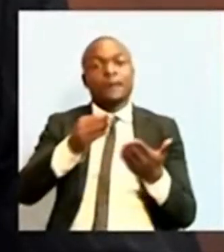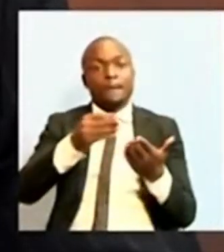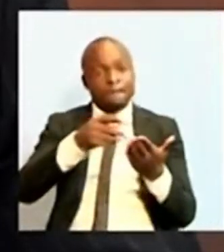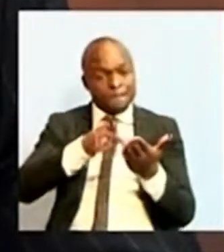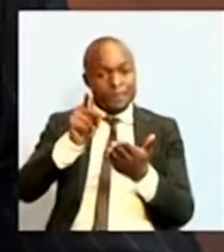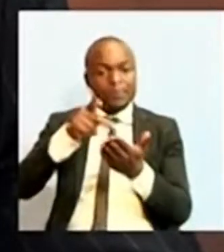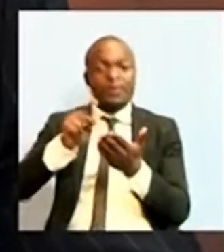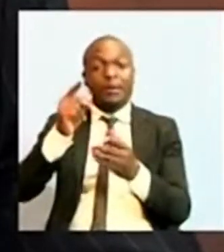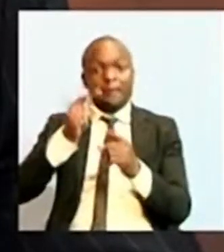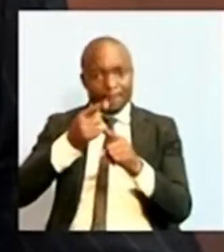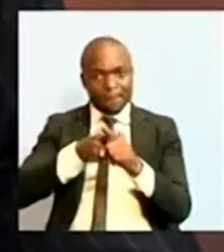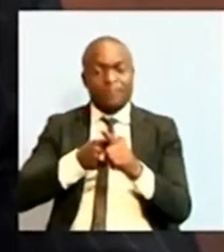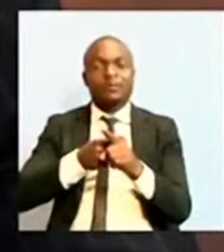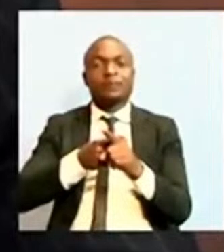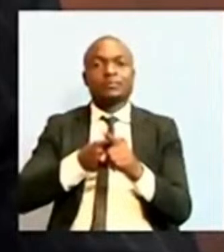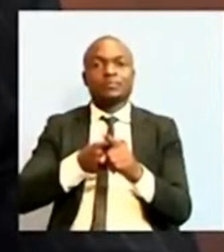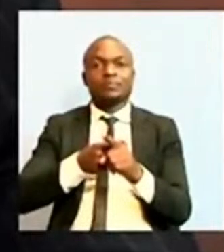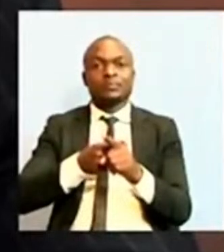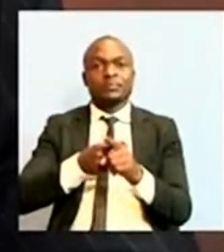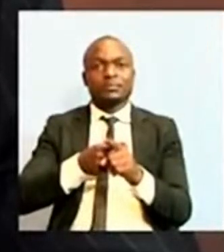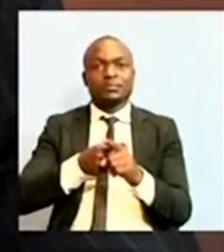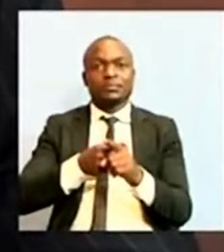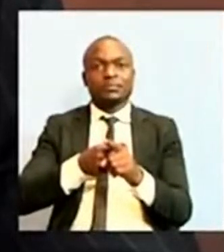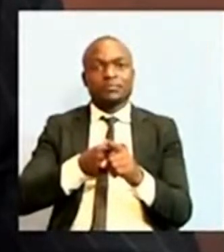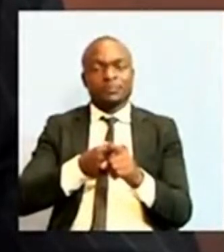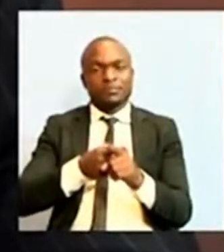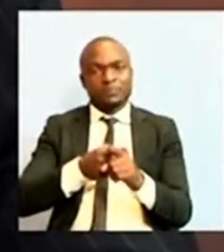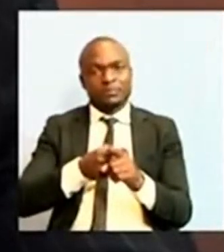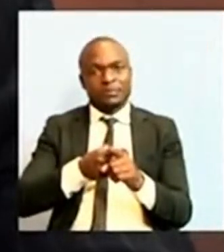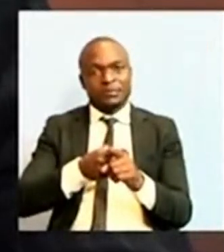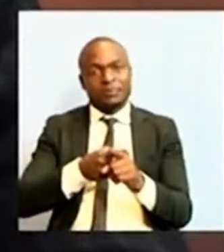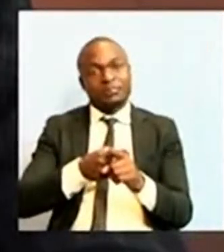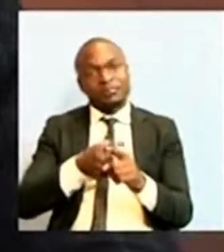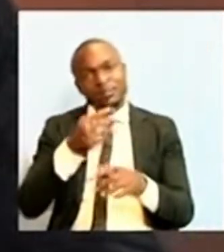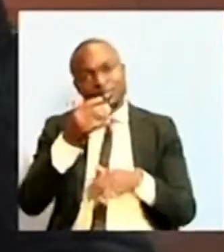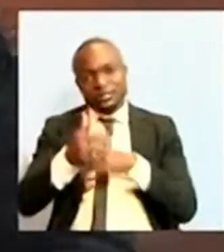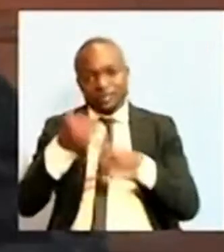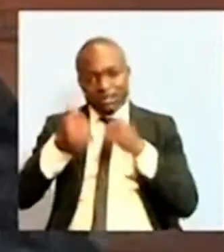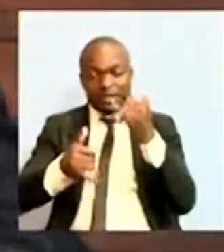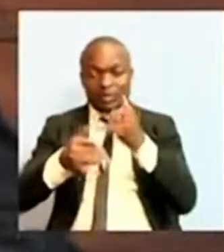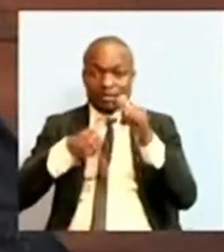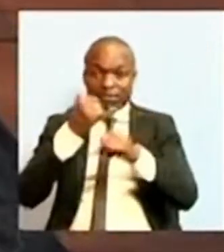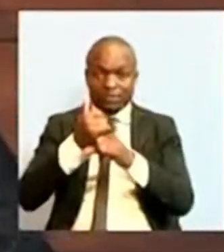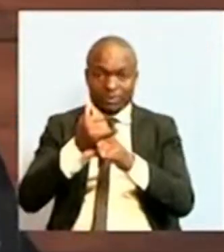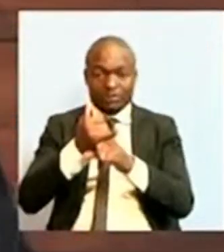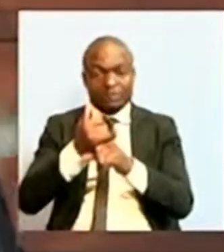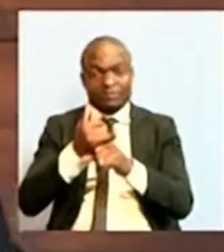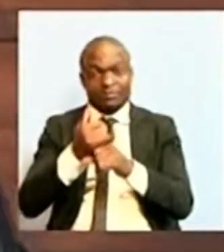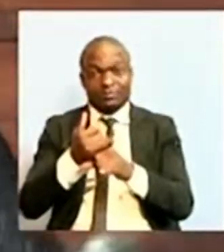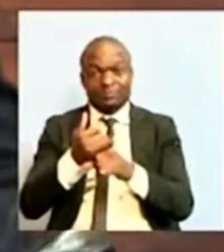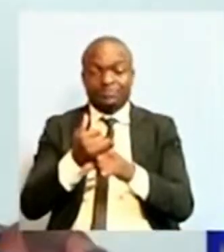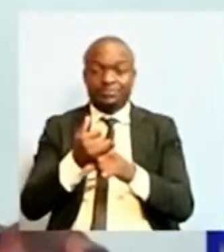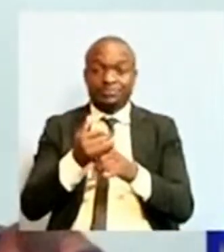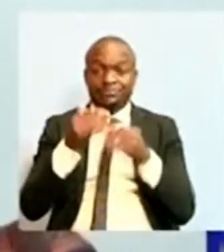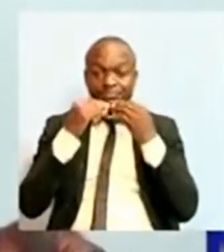statutory obligations by the end of a year or two? I submit, Chair. Thank you. Additional Vice